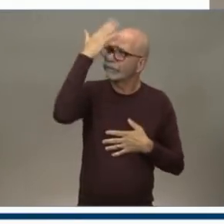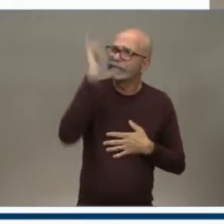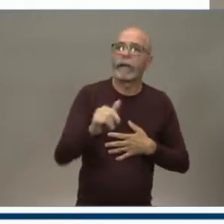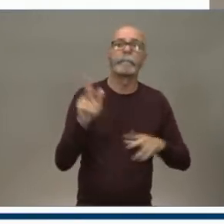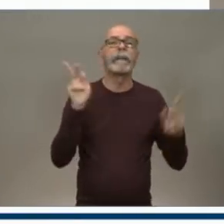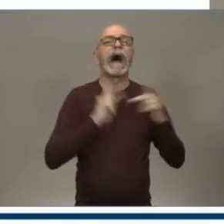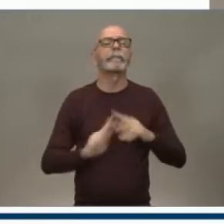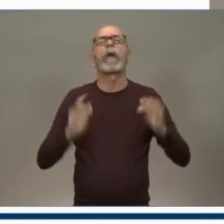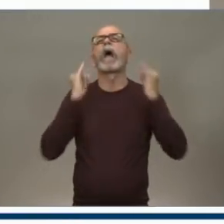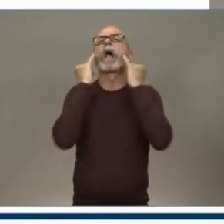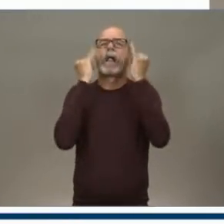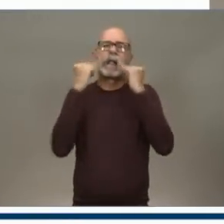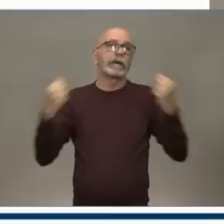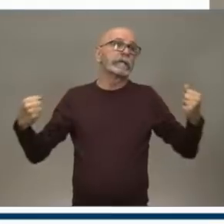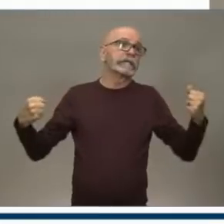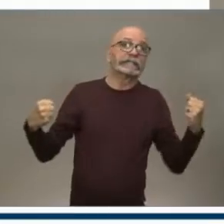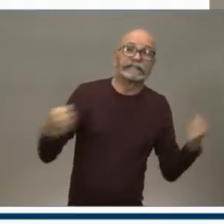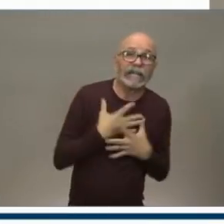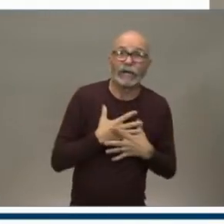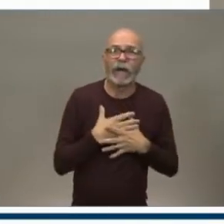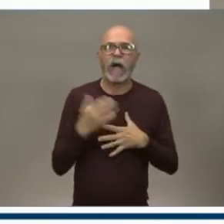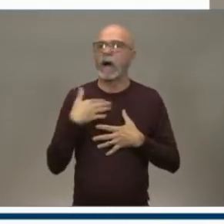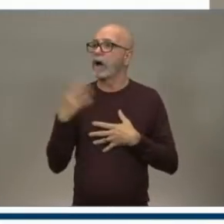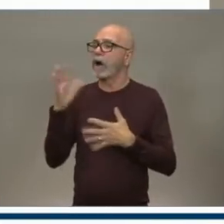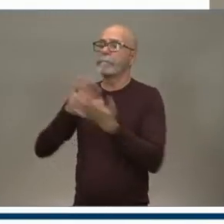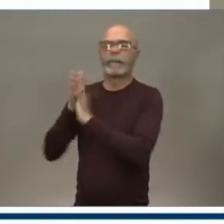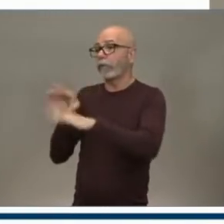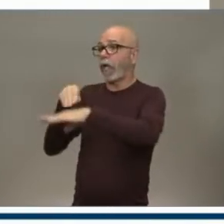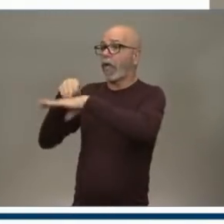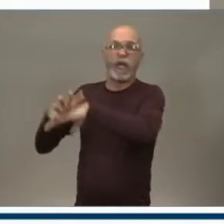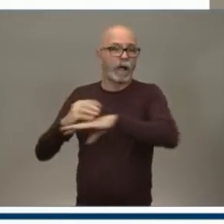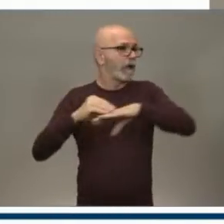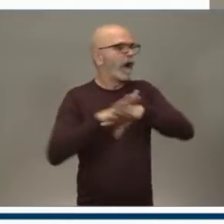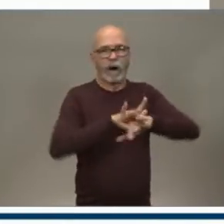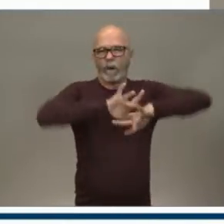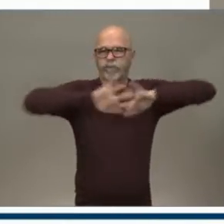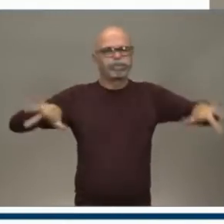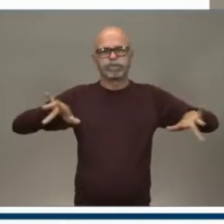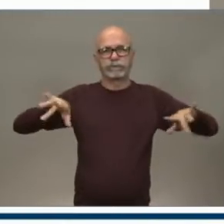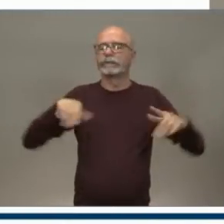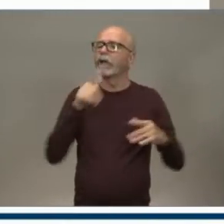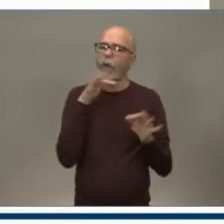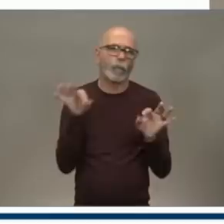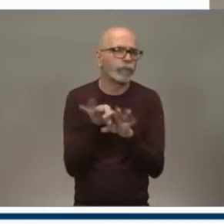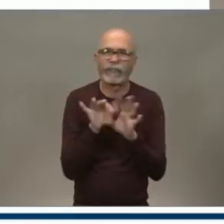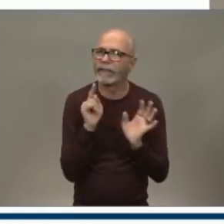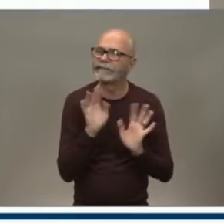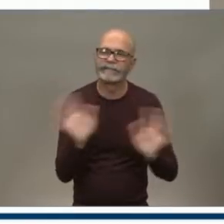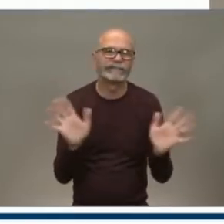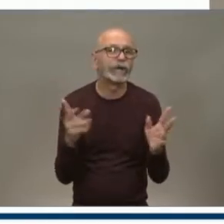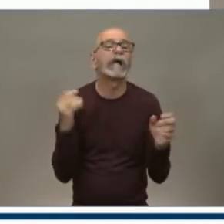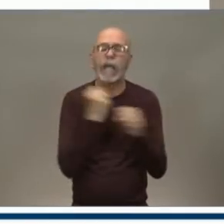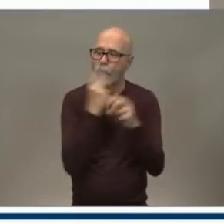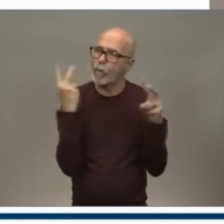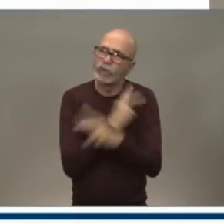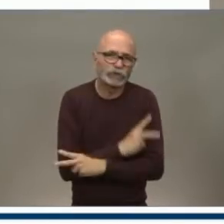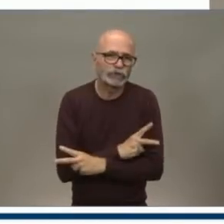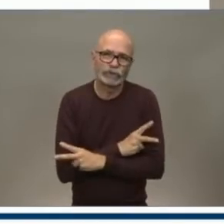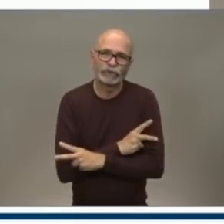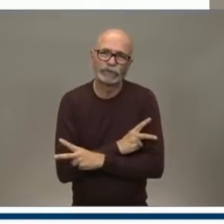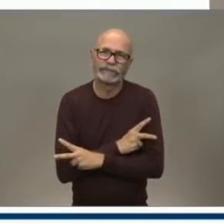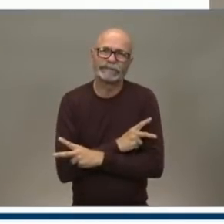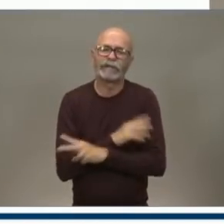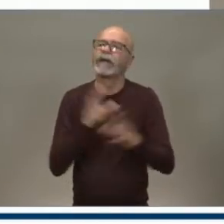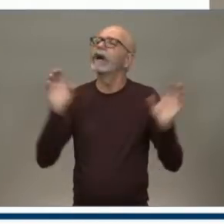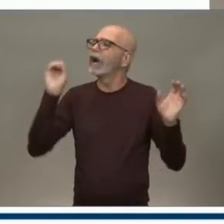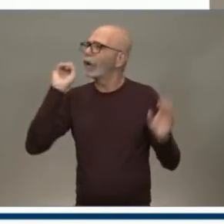with unsubstantiated rumors. I've had several come my way when I've checked with local public health. There's no basis at all in fact in what the community